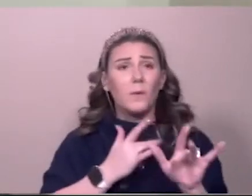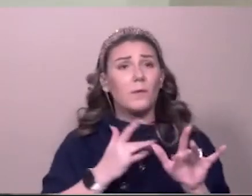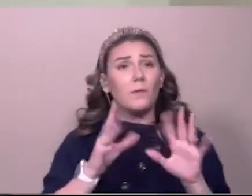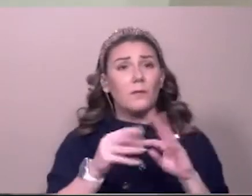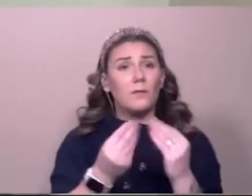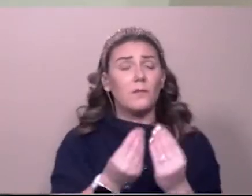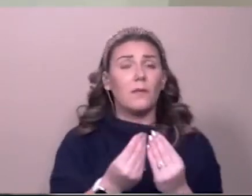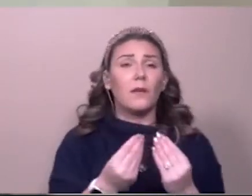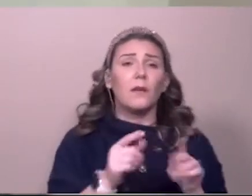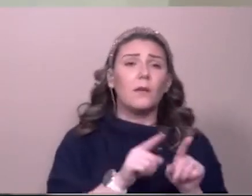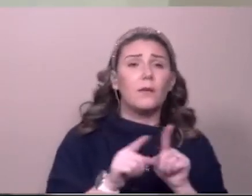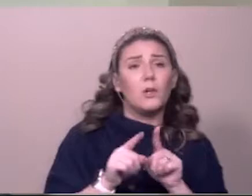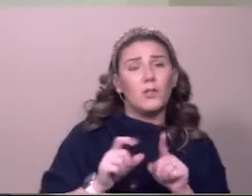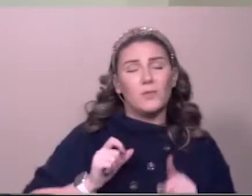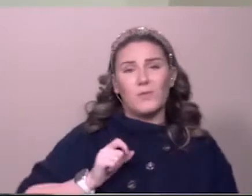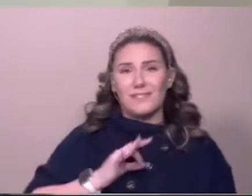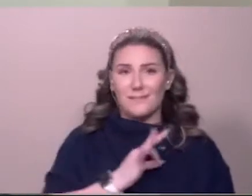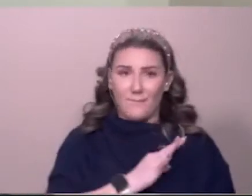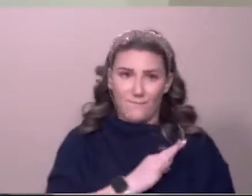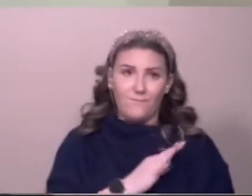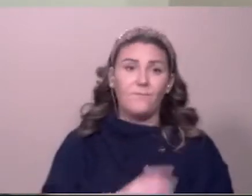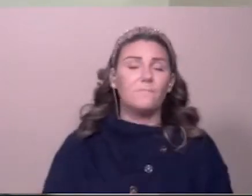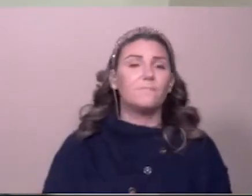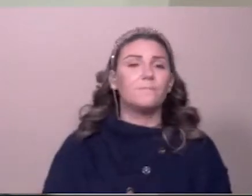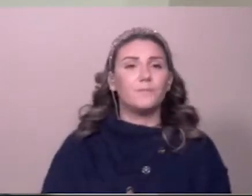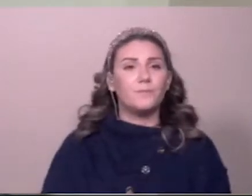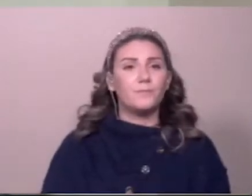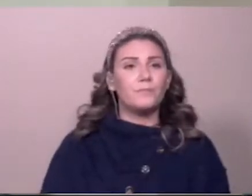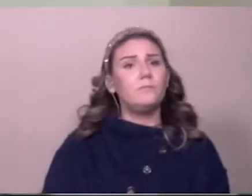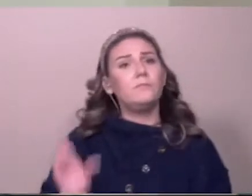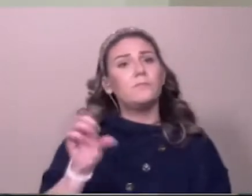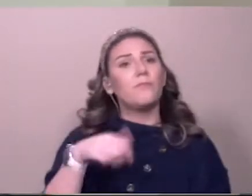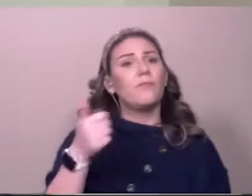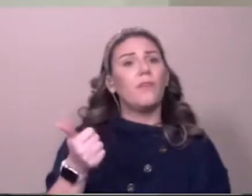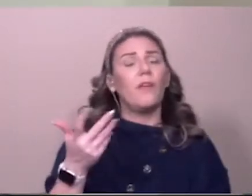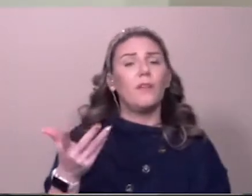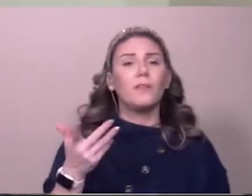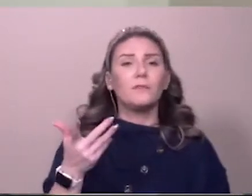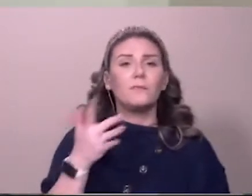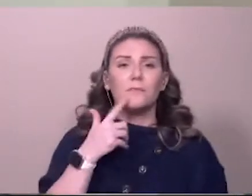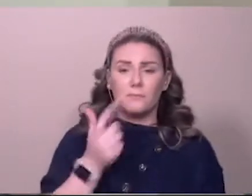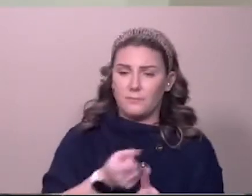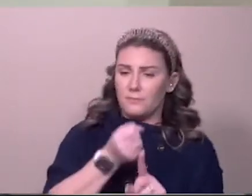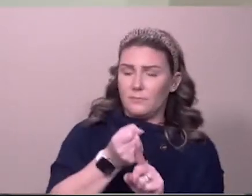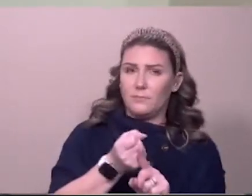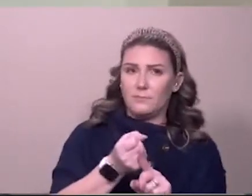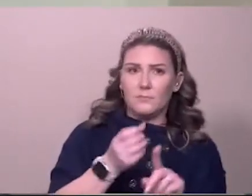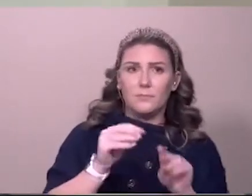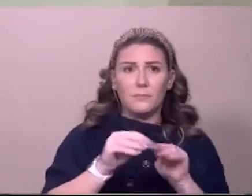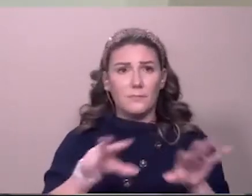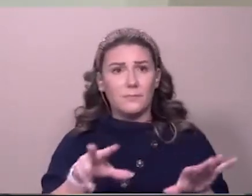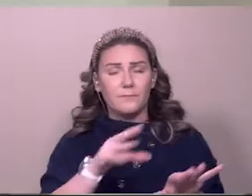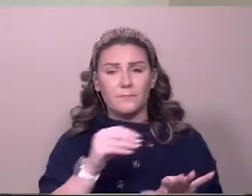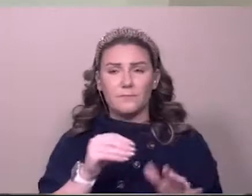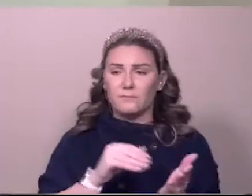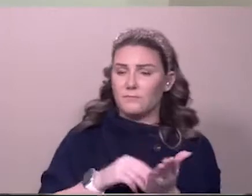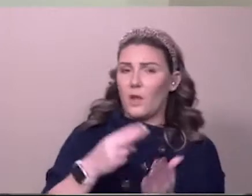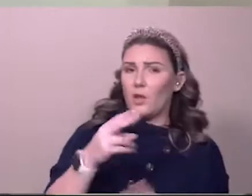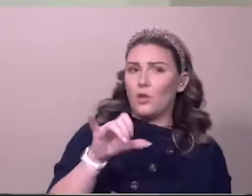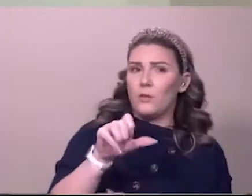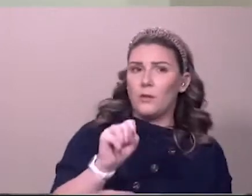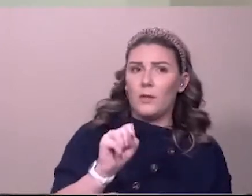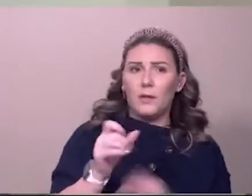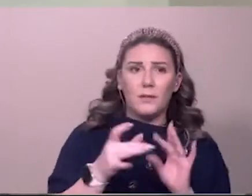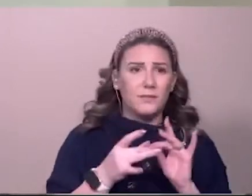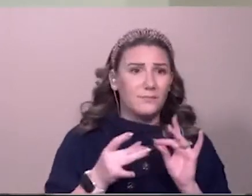this affects staff. And the other, I think, pandemic, and Dr. Hayes, I think, touched on this a few